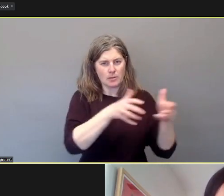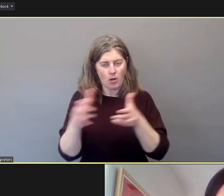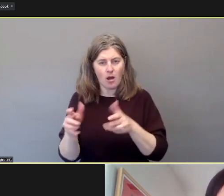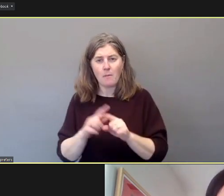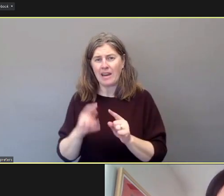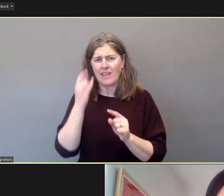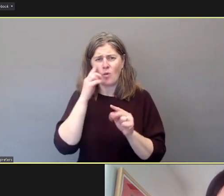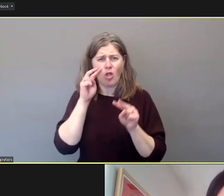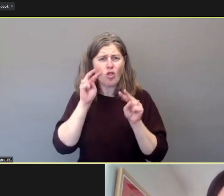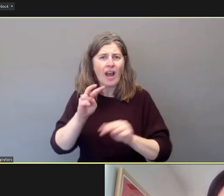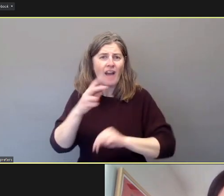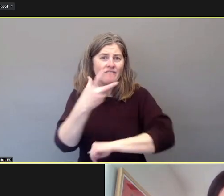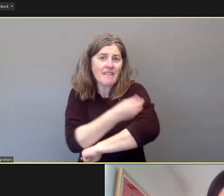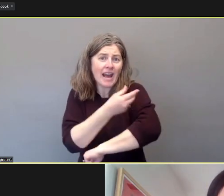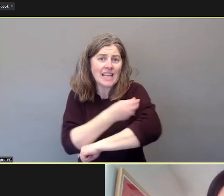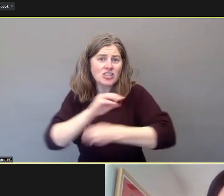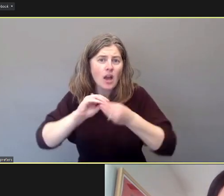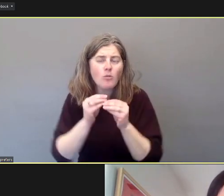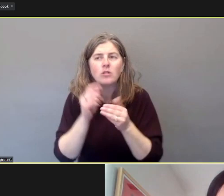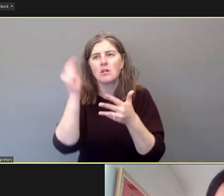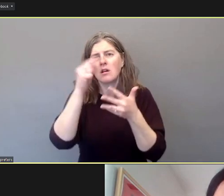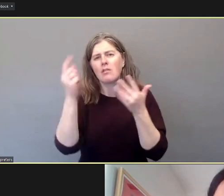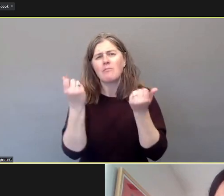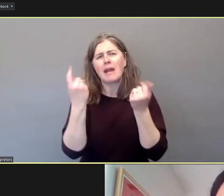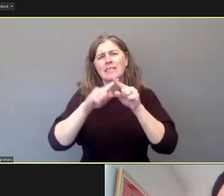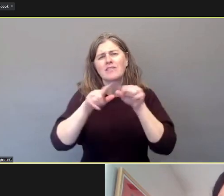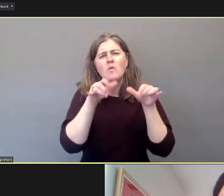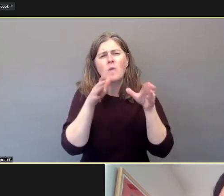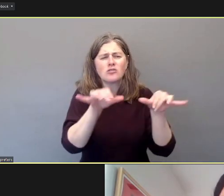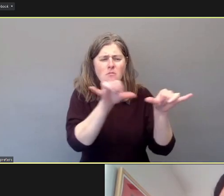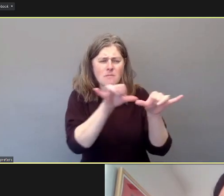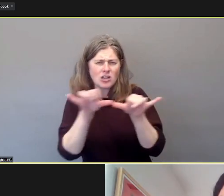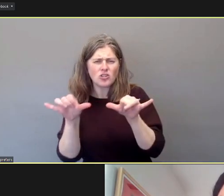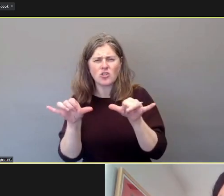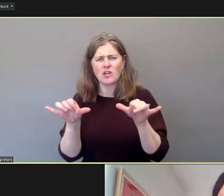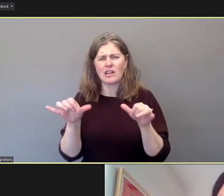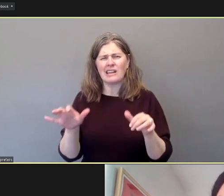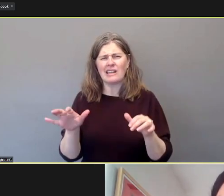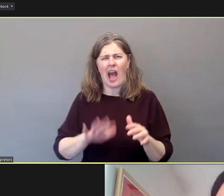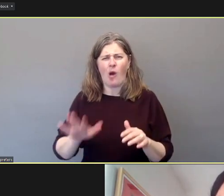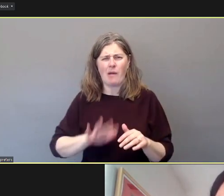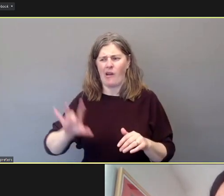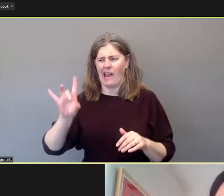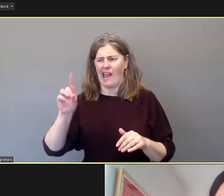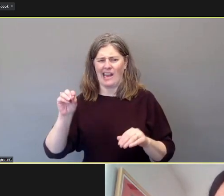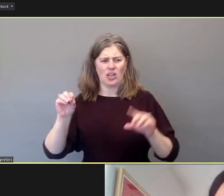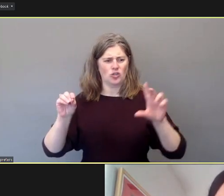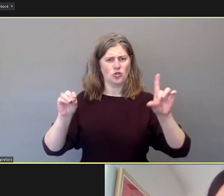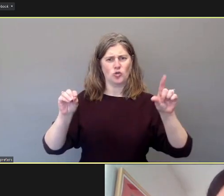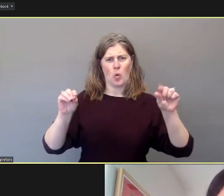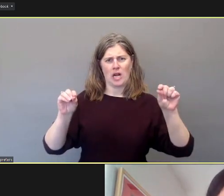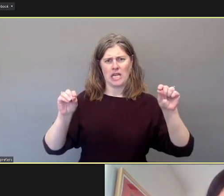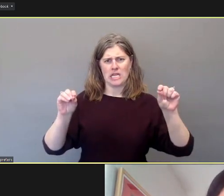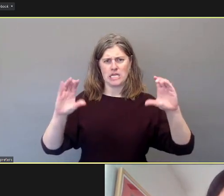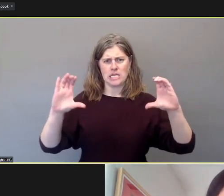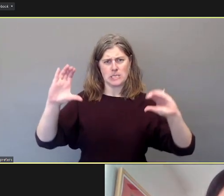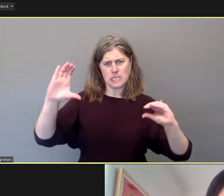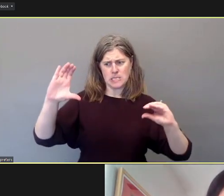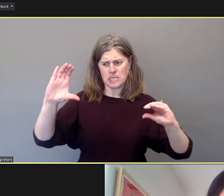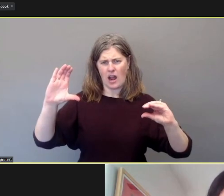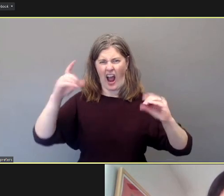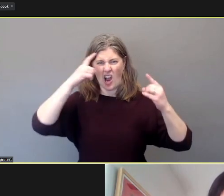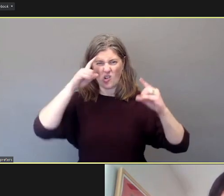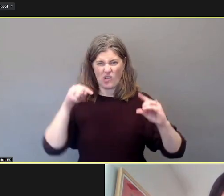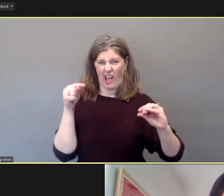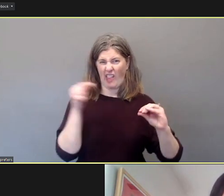at vaccination rates, or there's lots of measures, we're kind of in the 80-20 right now. And I would agree that group of